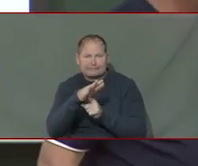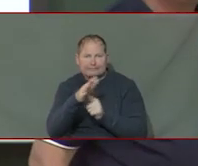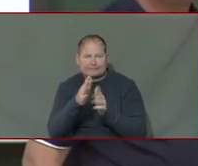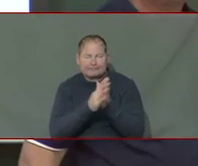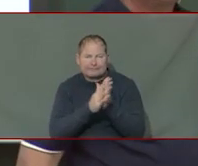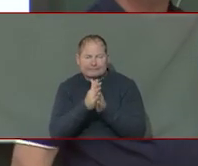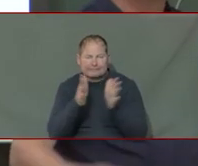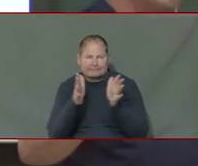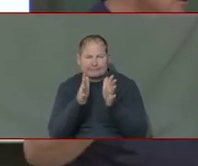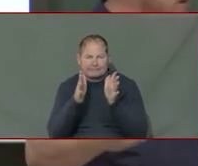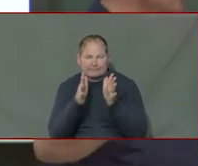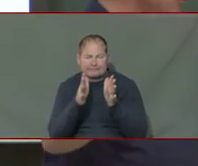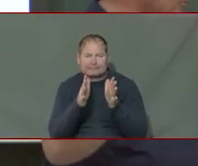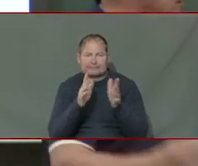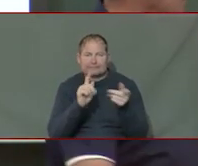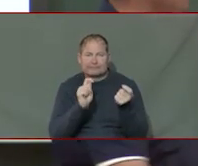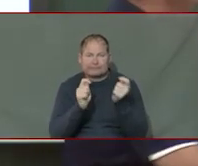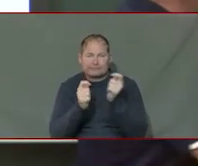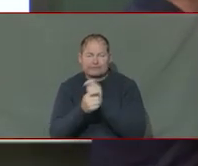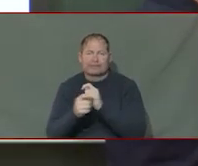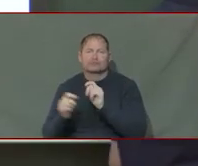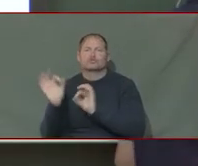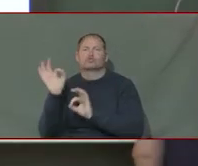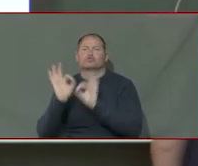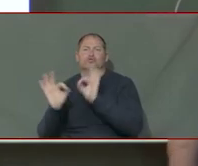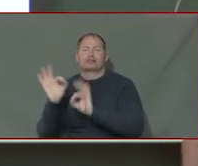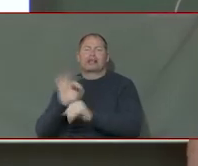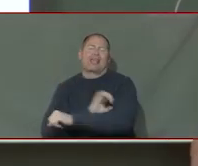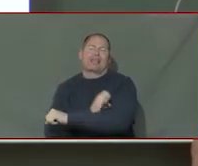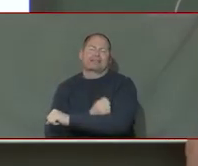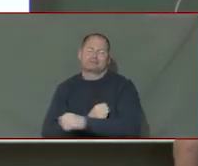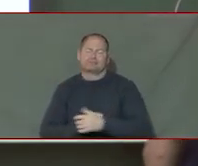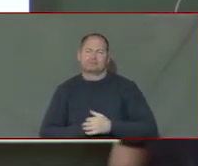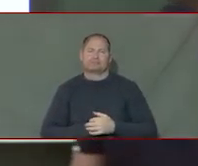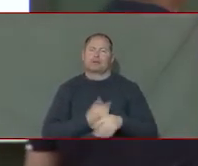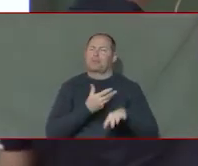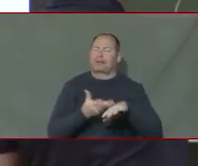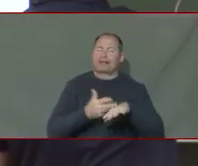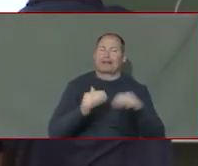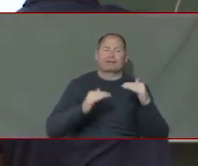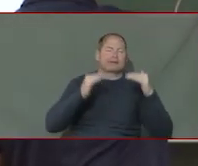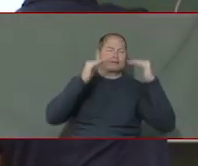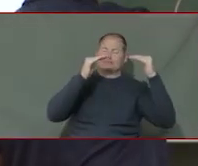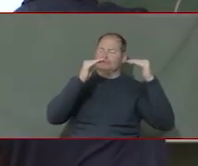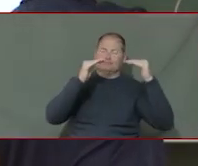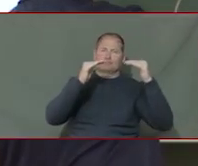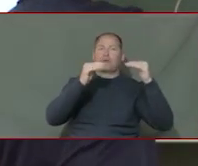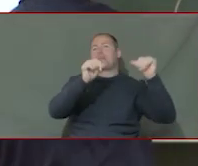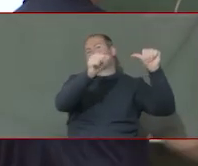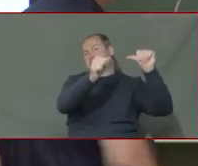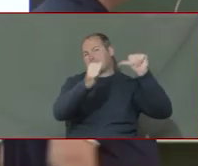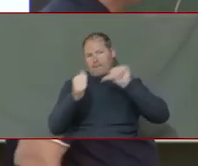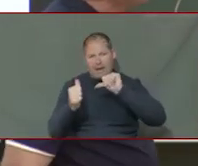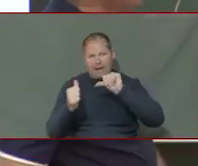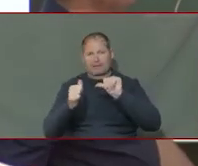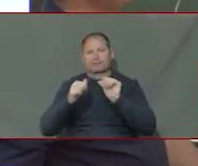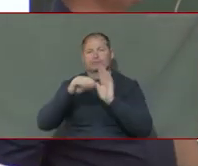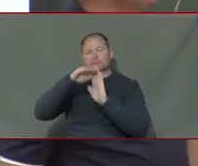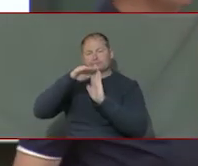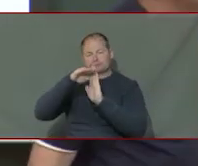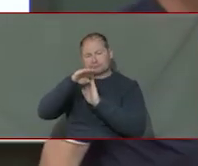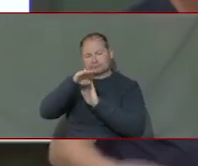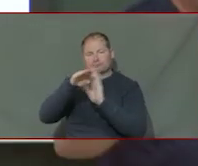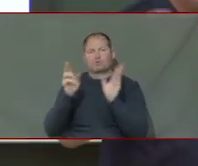the body cells, so that normally it will not be too high anymore, it will come back to normal. But let's